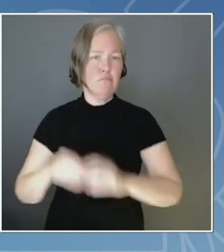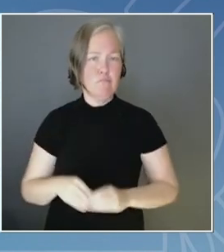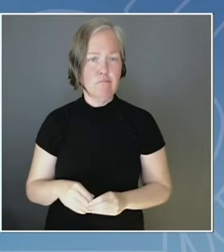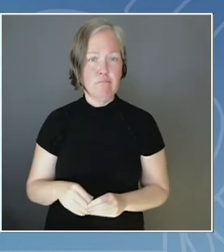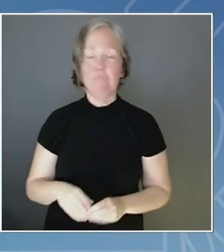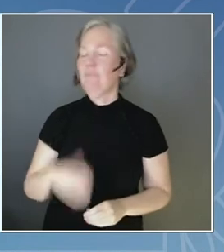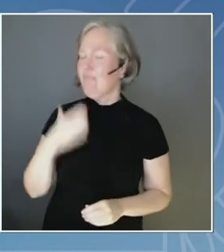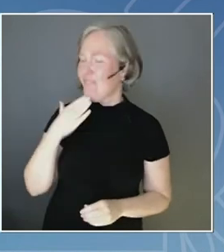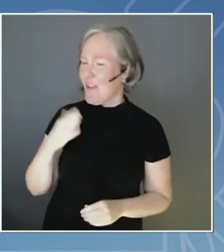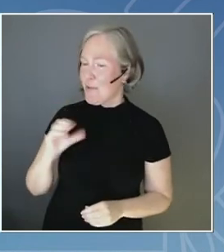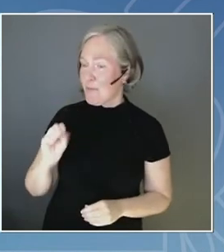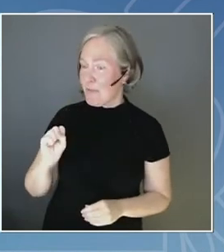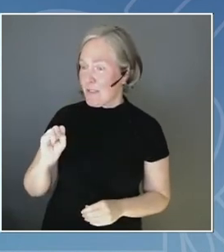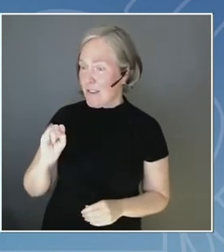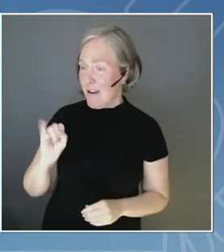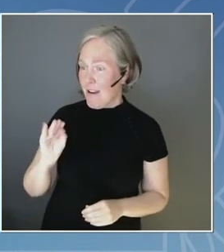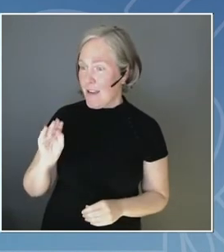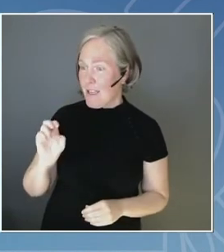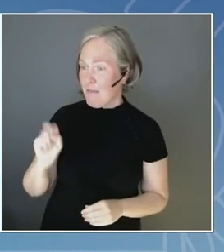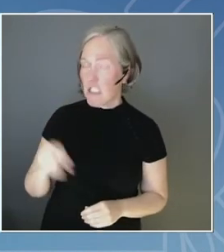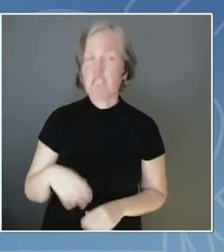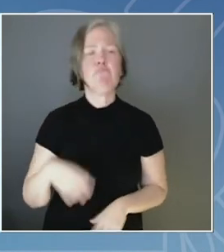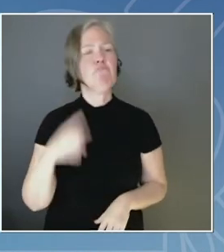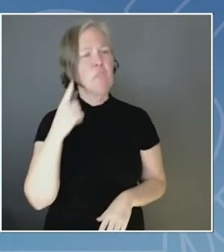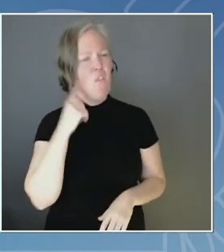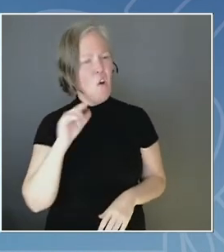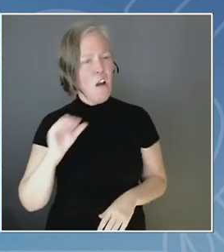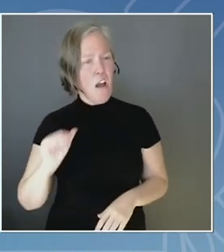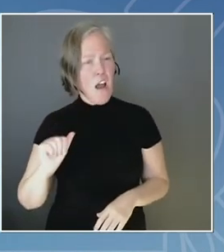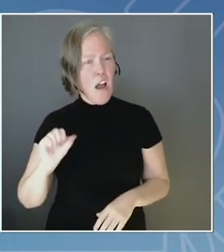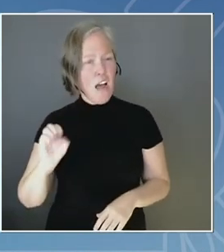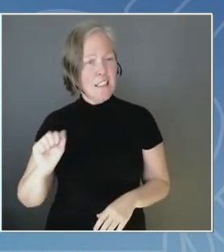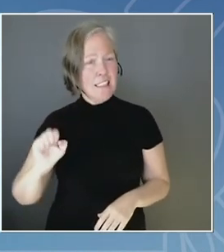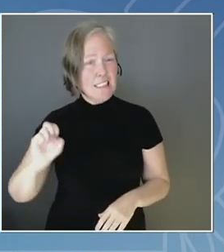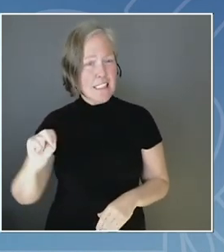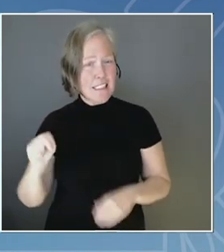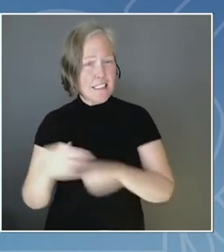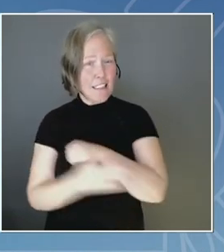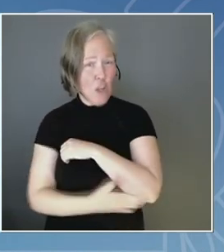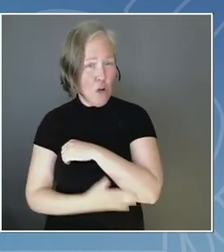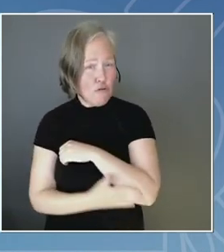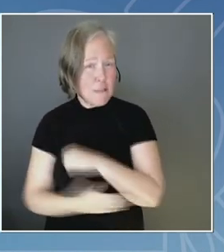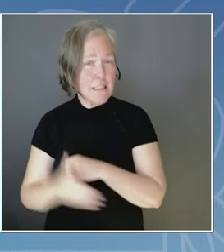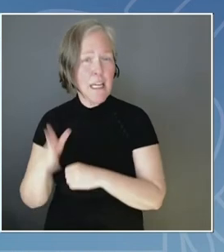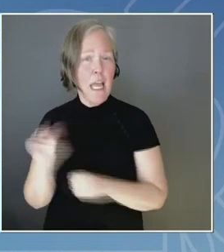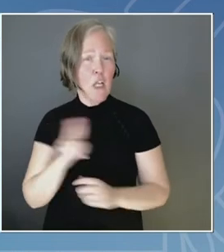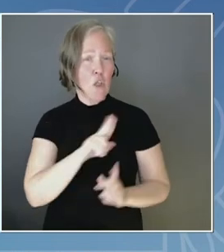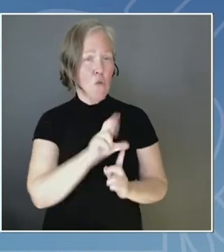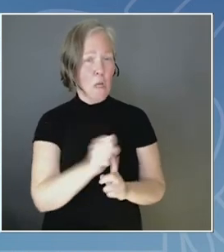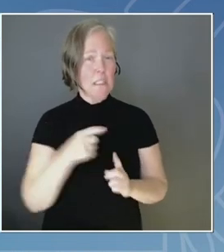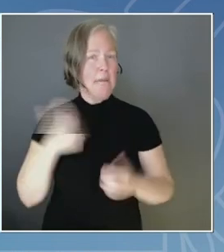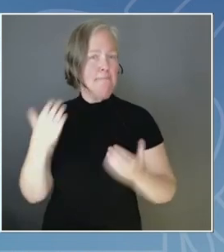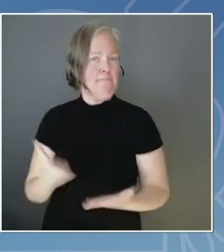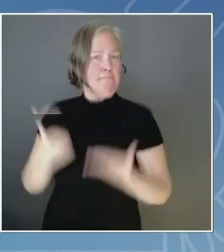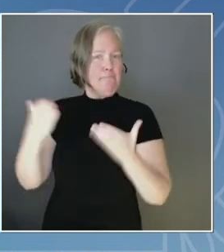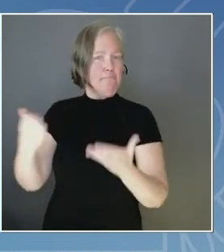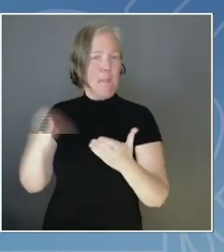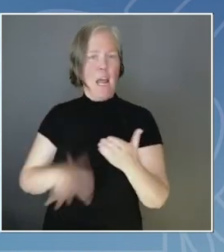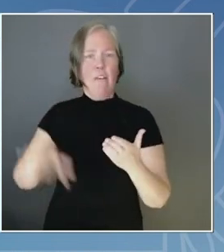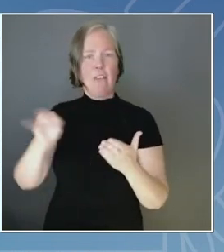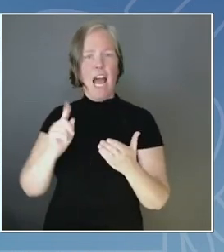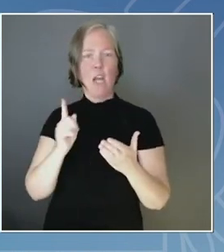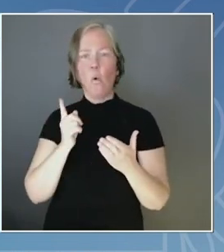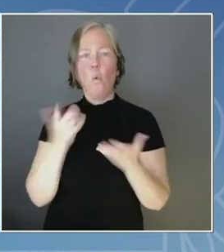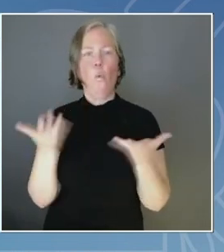I should say that among the ASEAN country, together with the U.S., is to work on the common ground on